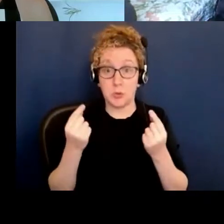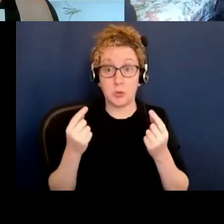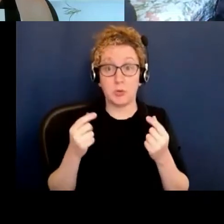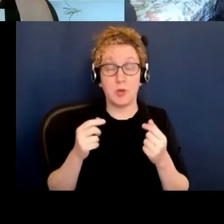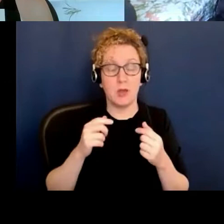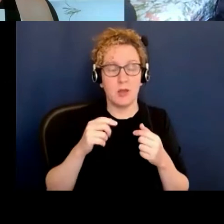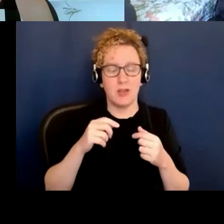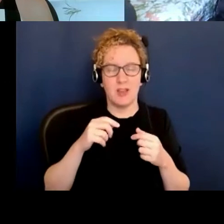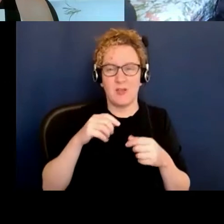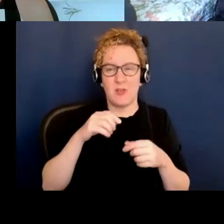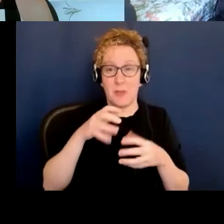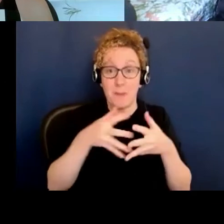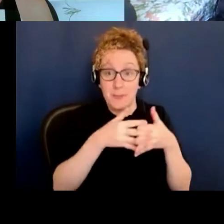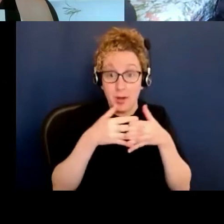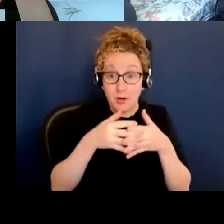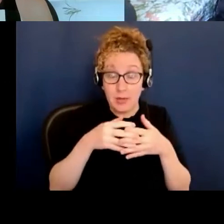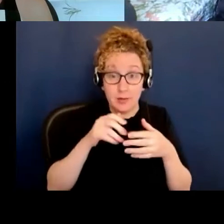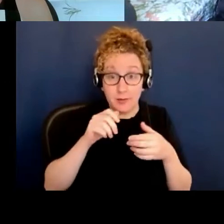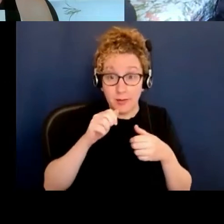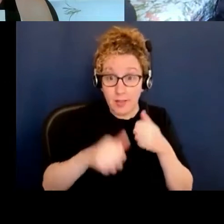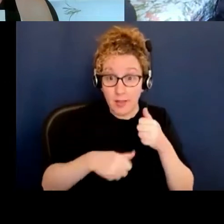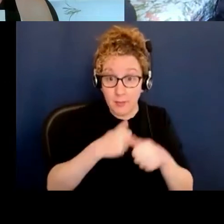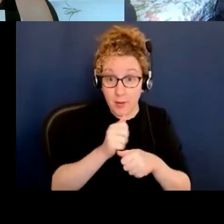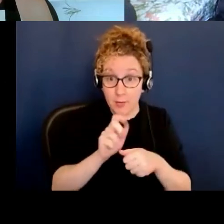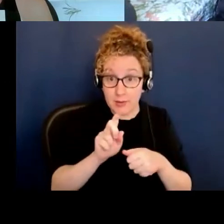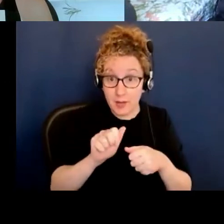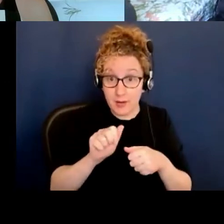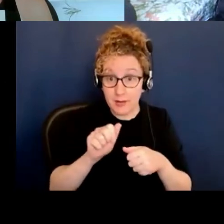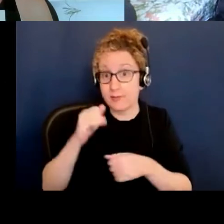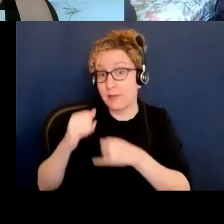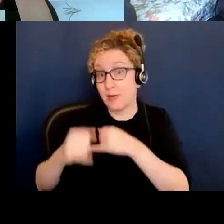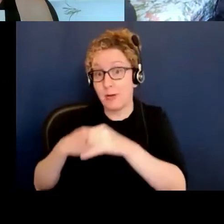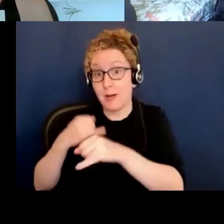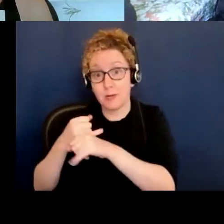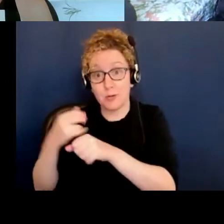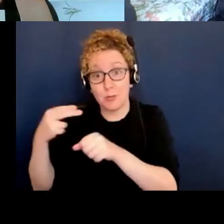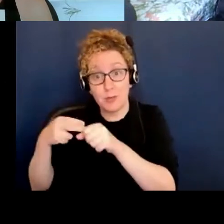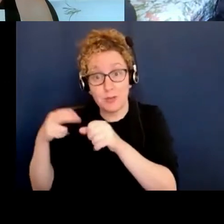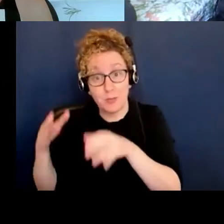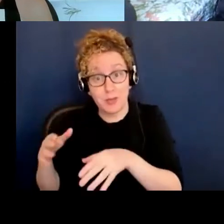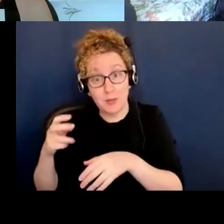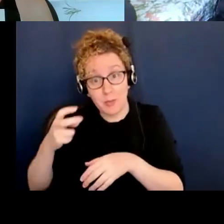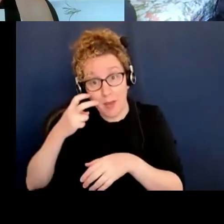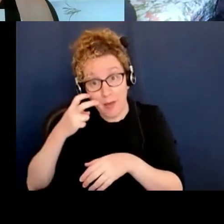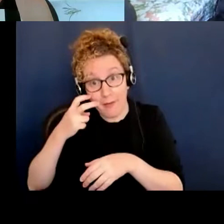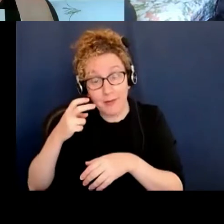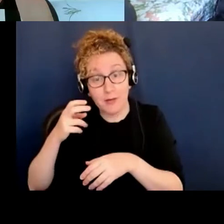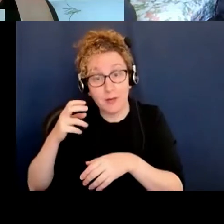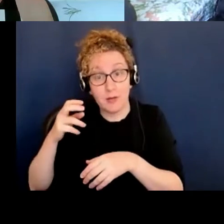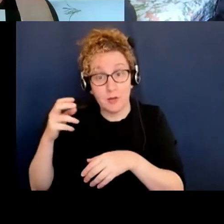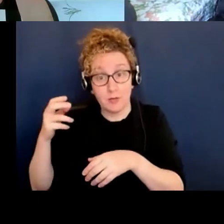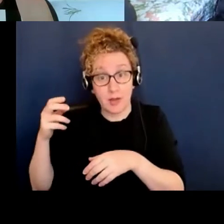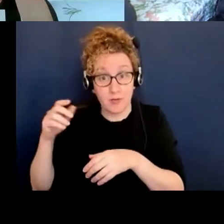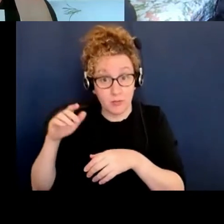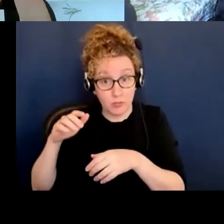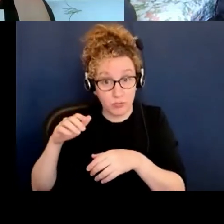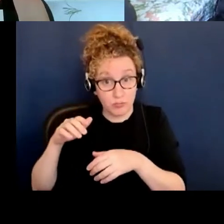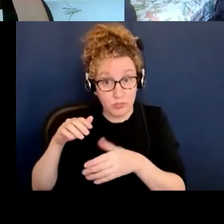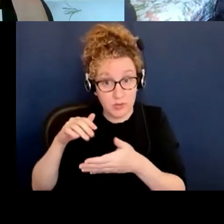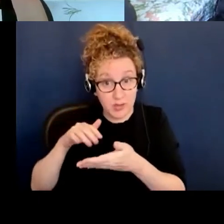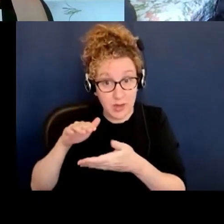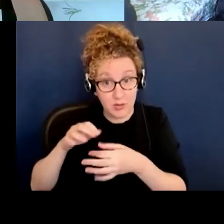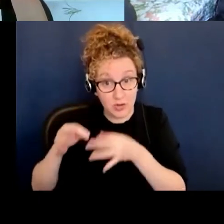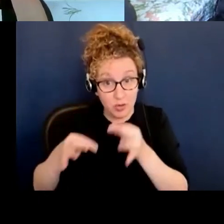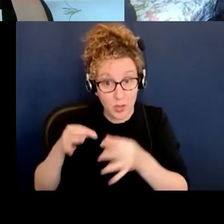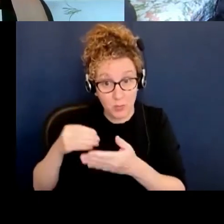US with disabilities, as well as international participants who are blind, to share their experiences of the exchange programs they